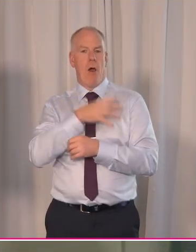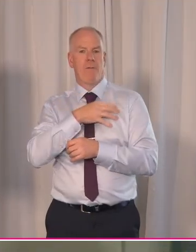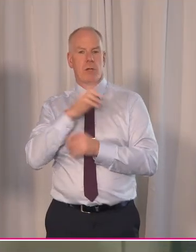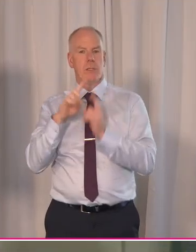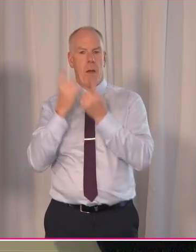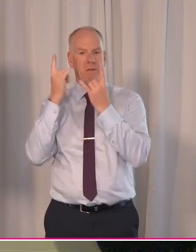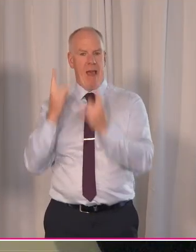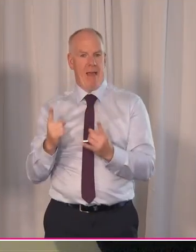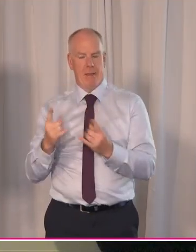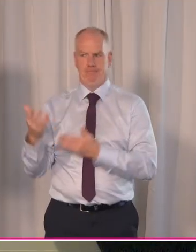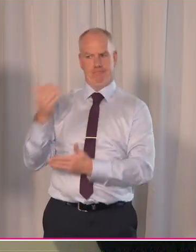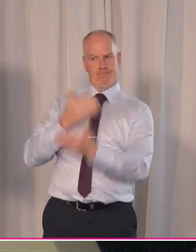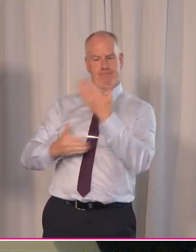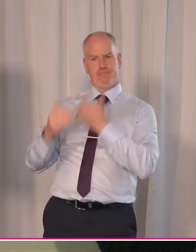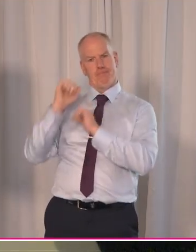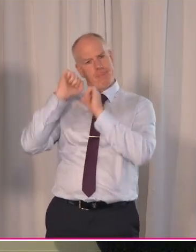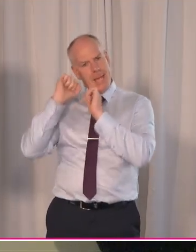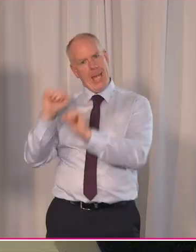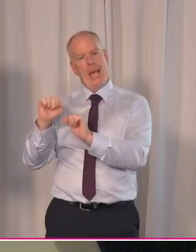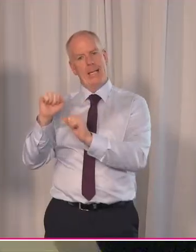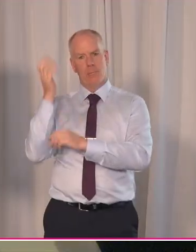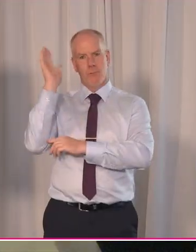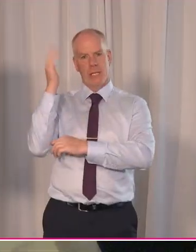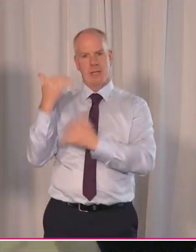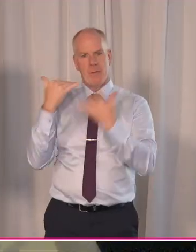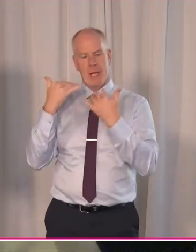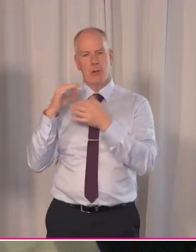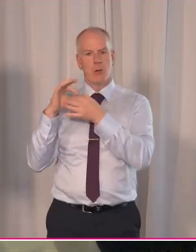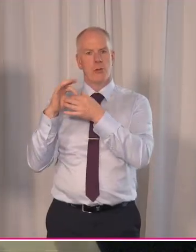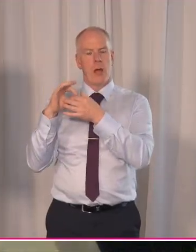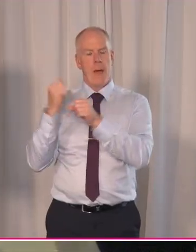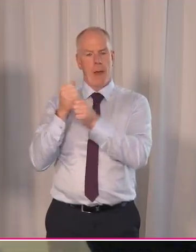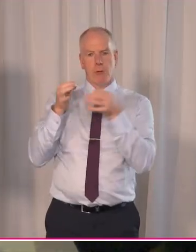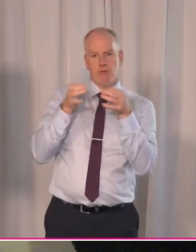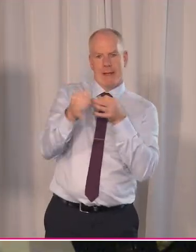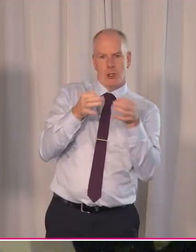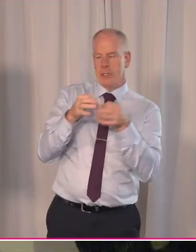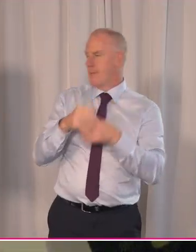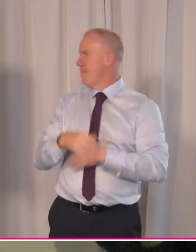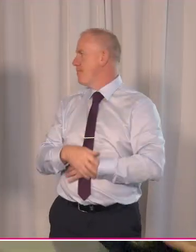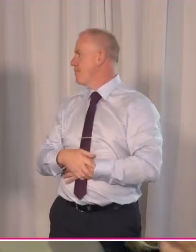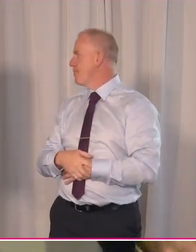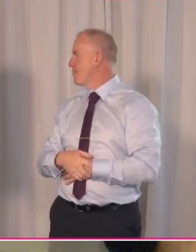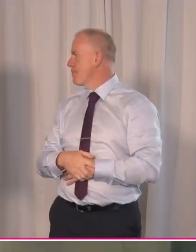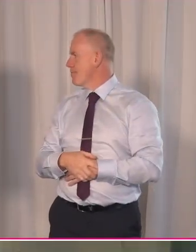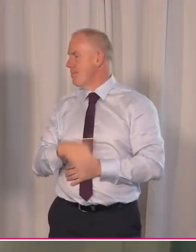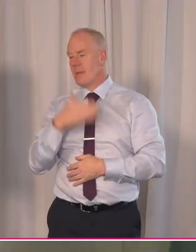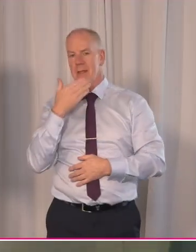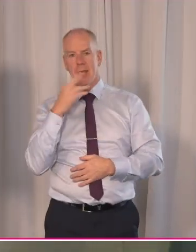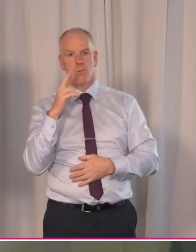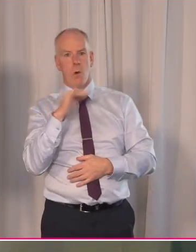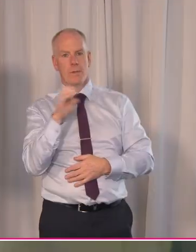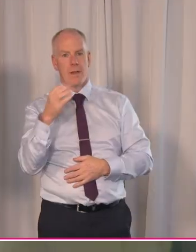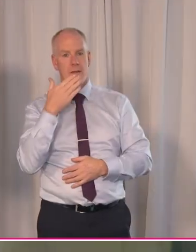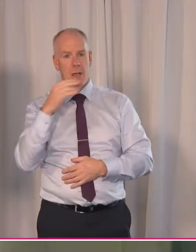share his presentation in relation to the strategy. Thank you. Yeah, listen, thanks so much, Rosie, and thanks indeed